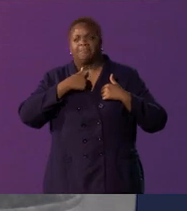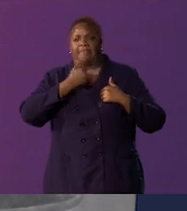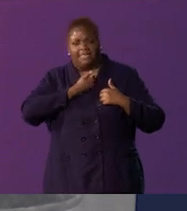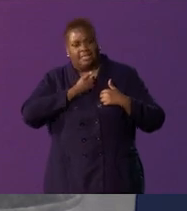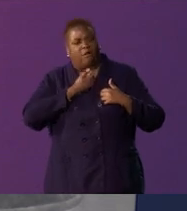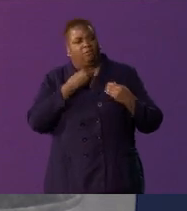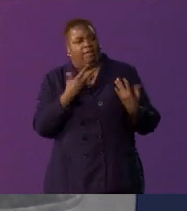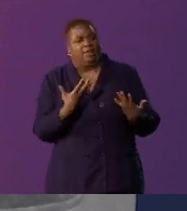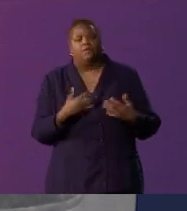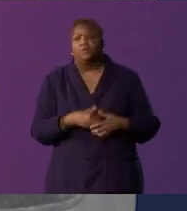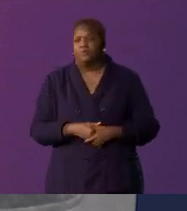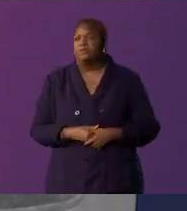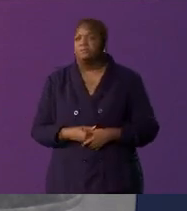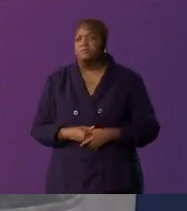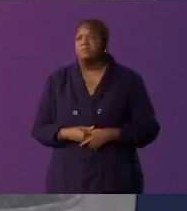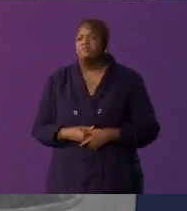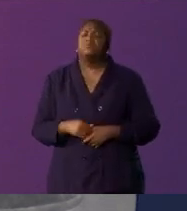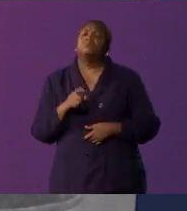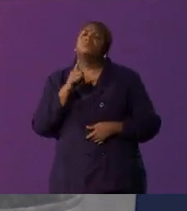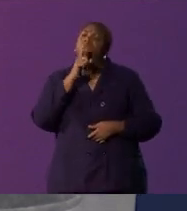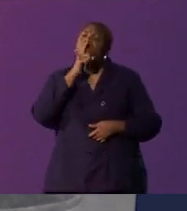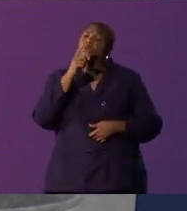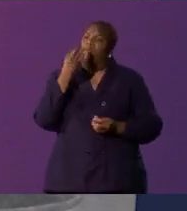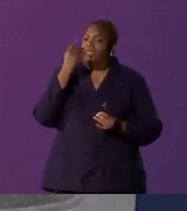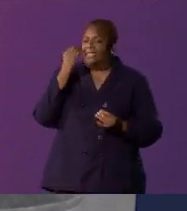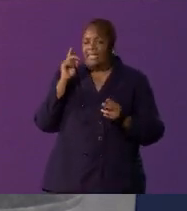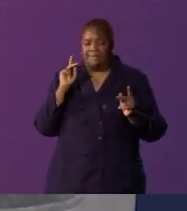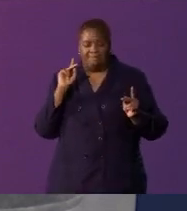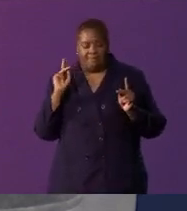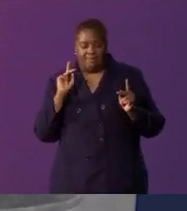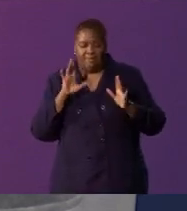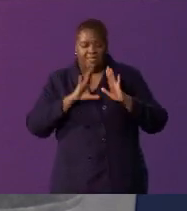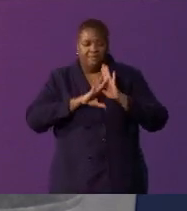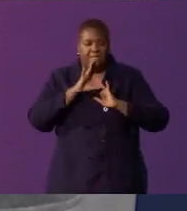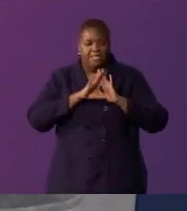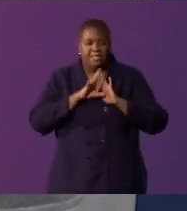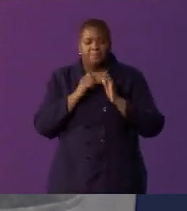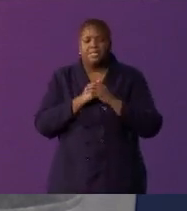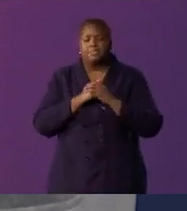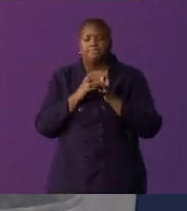it's really thinking of people and people development in a very